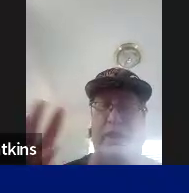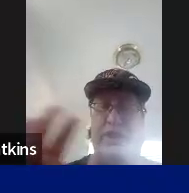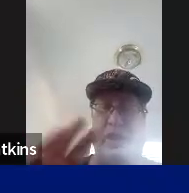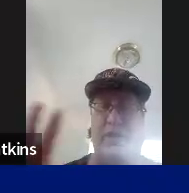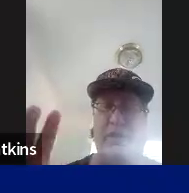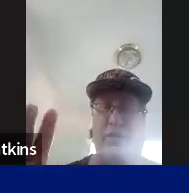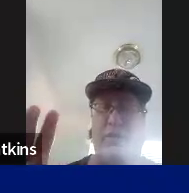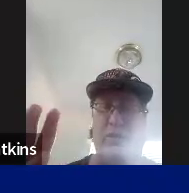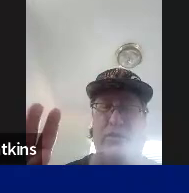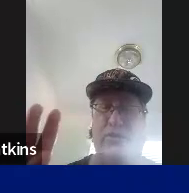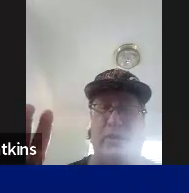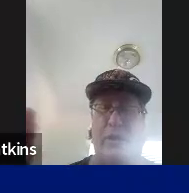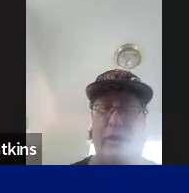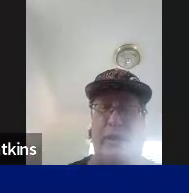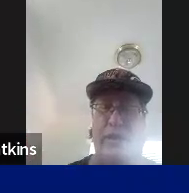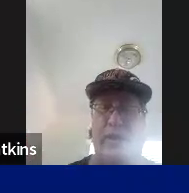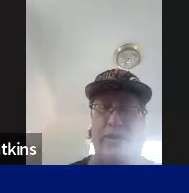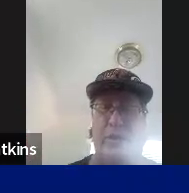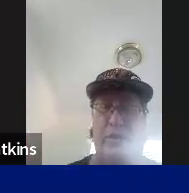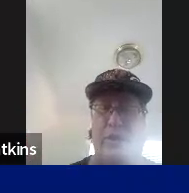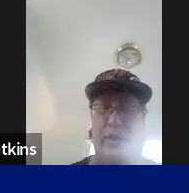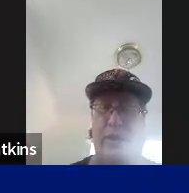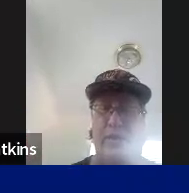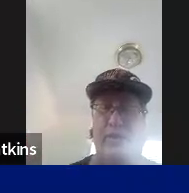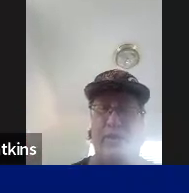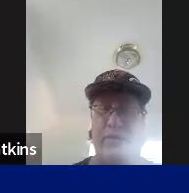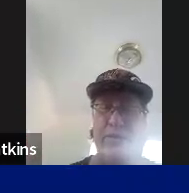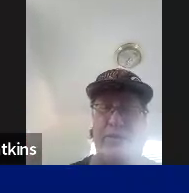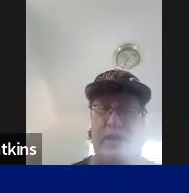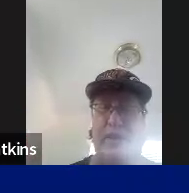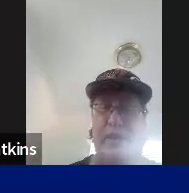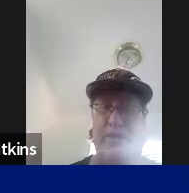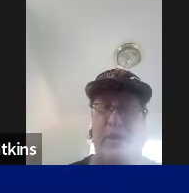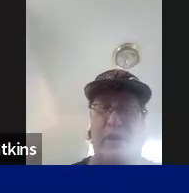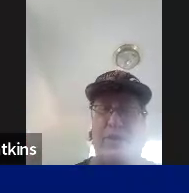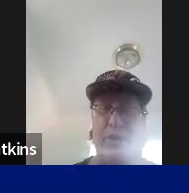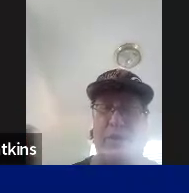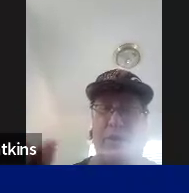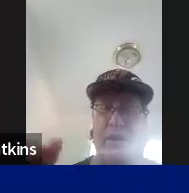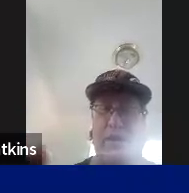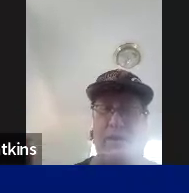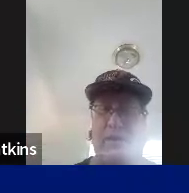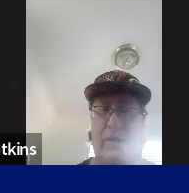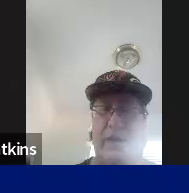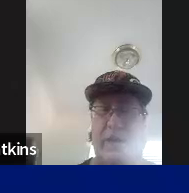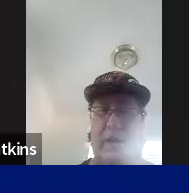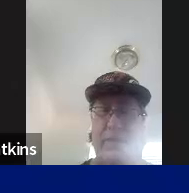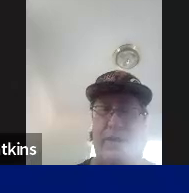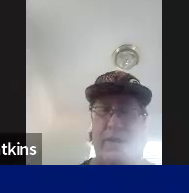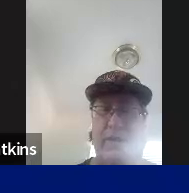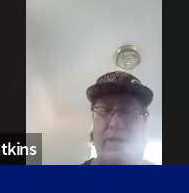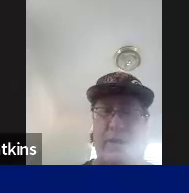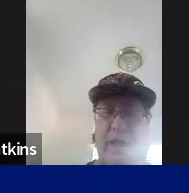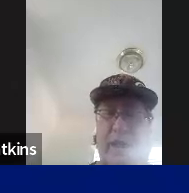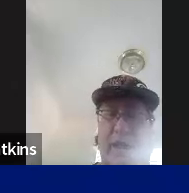like linkage to other 311, 211, and other like phone calls, or and all? Are we going to get